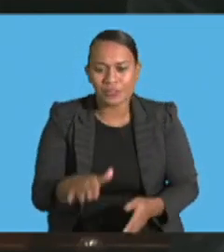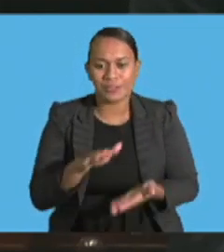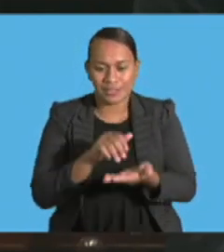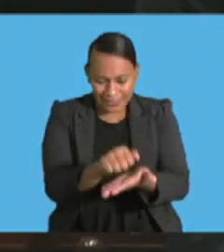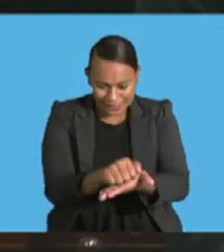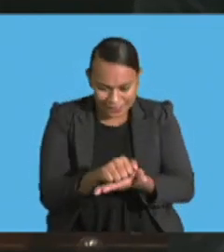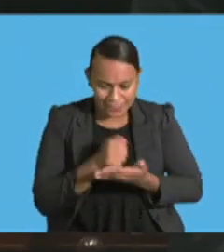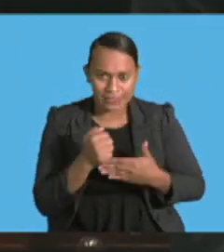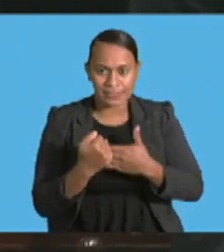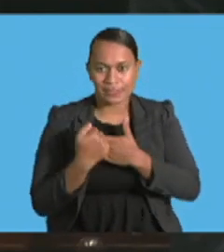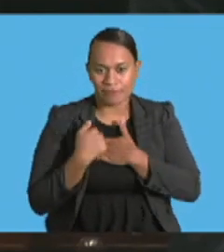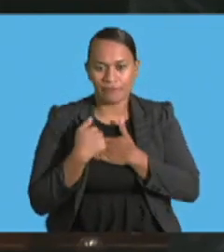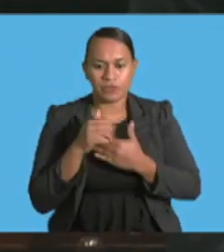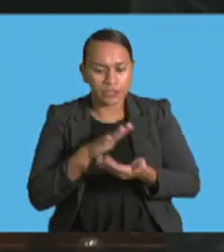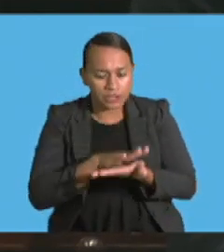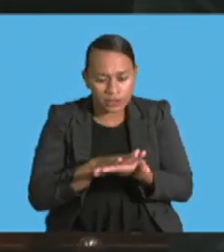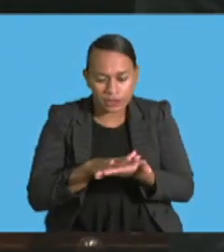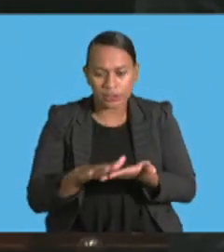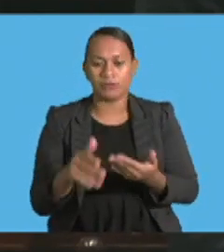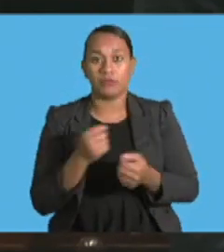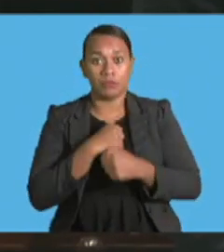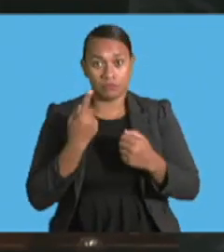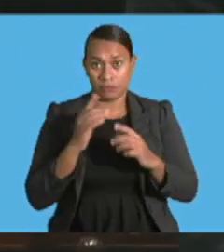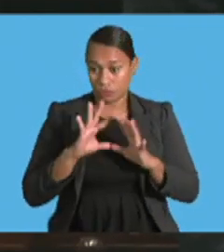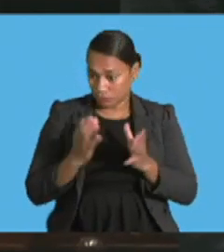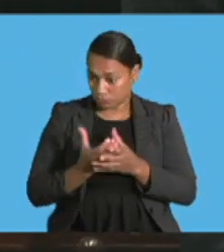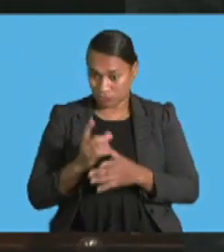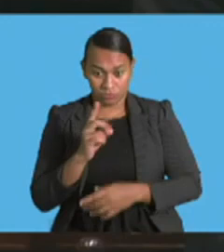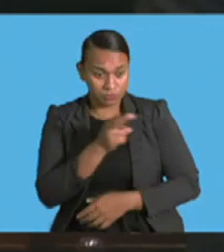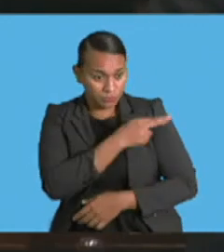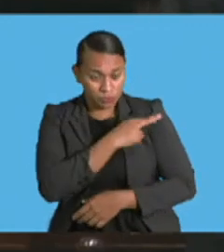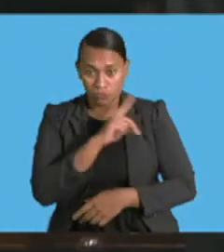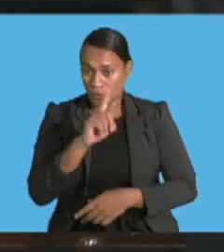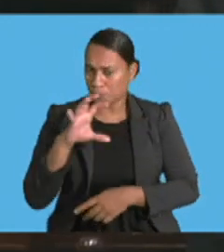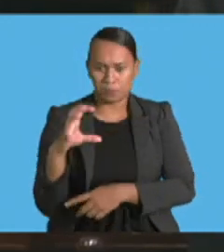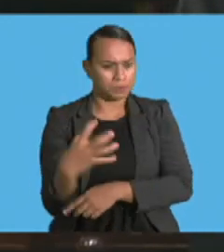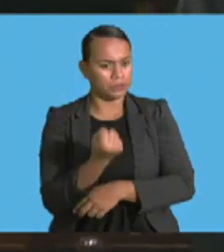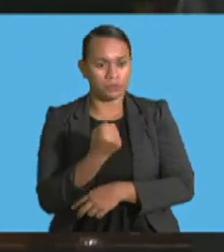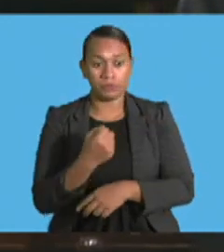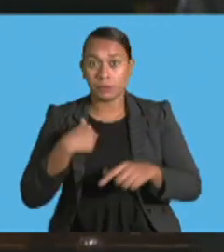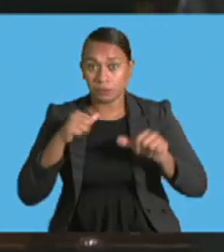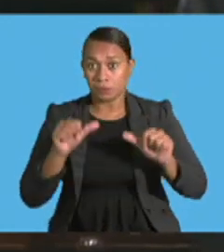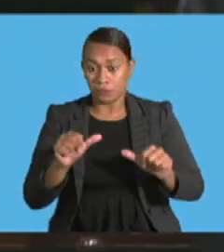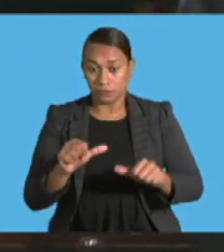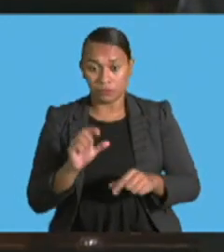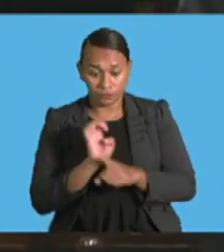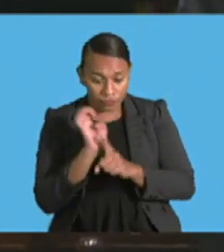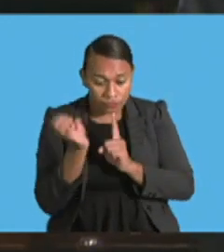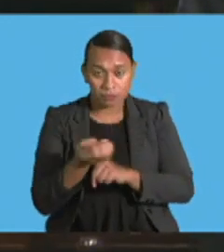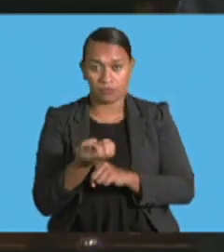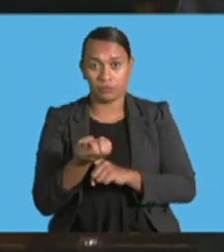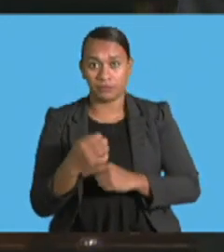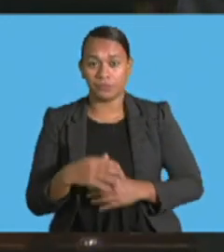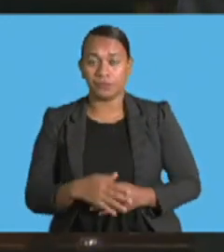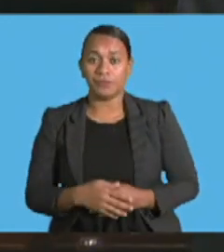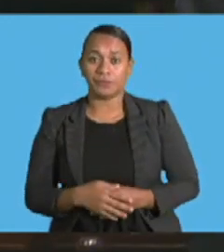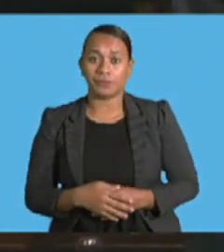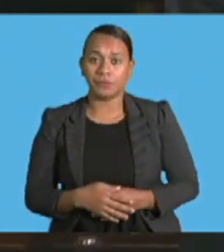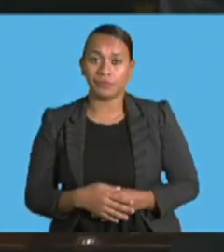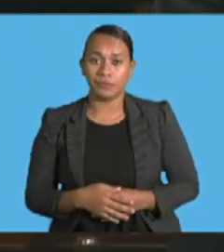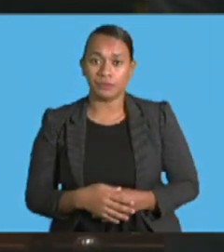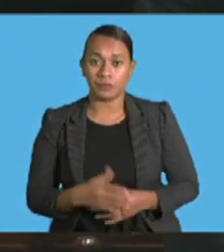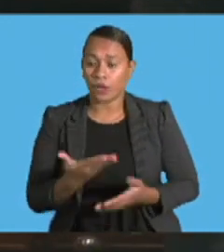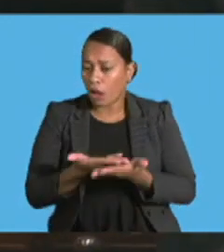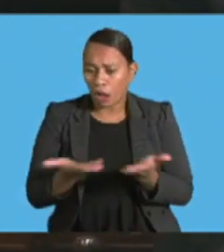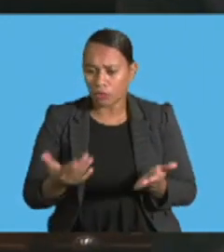It's our collective responsibility to ensure that we protect our environment. Mr. Speaker, say, to maintain control and